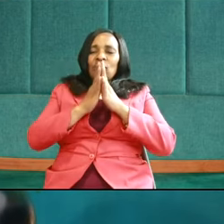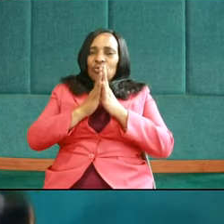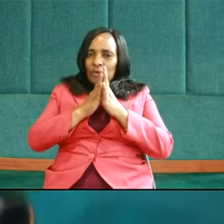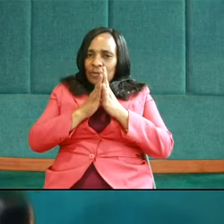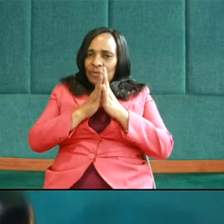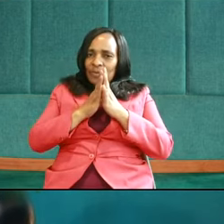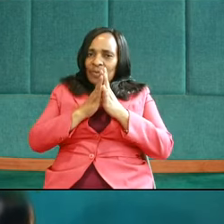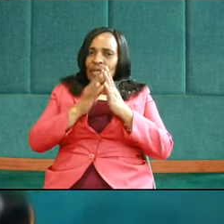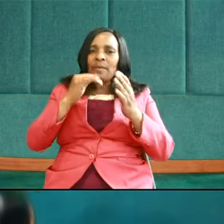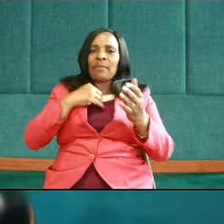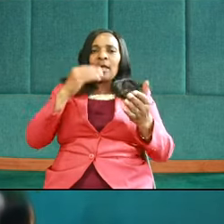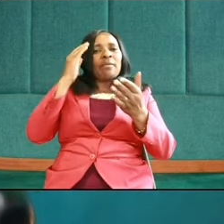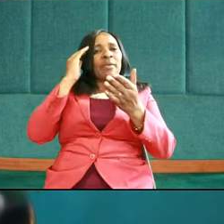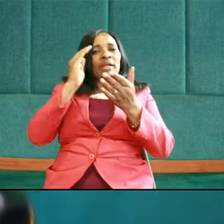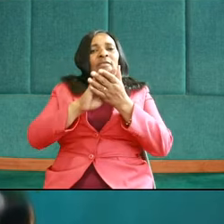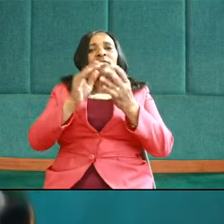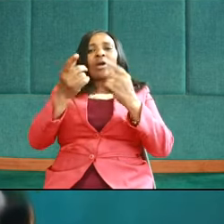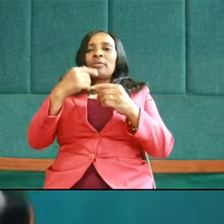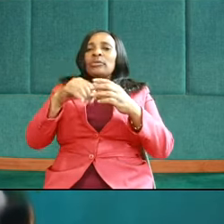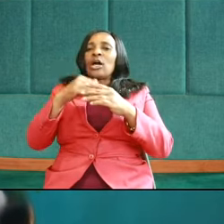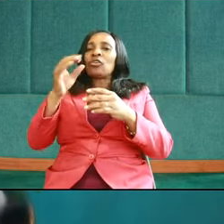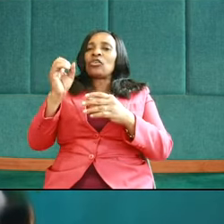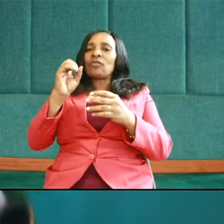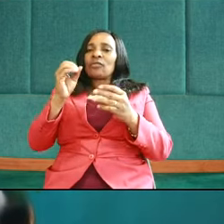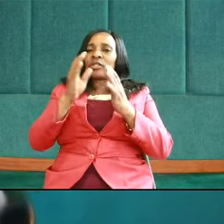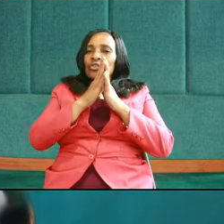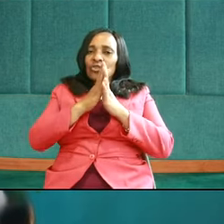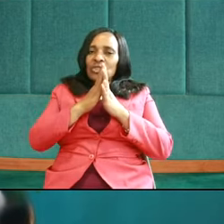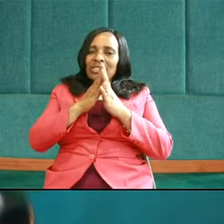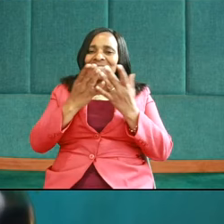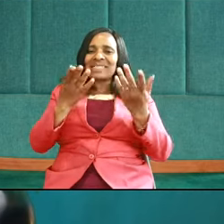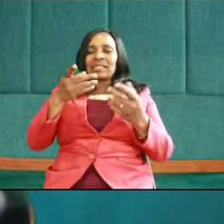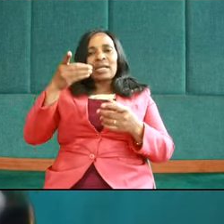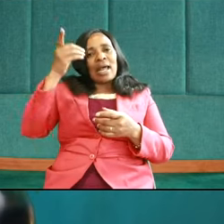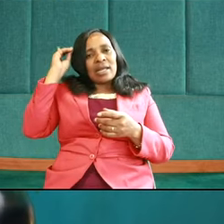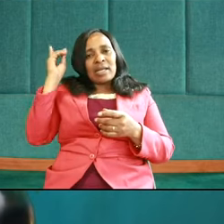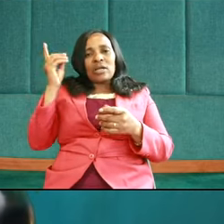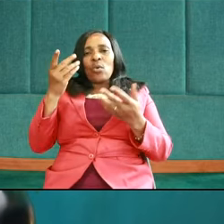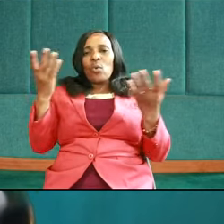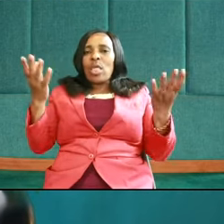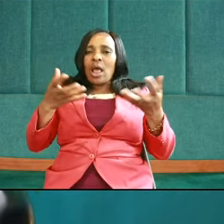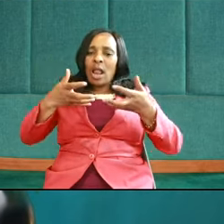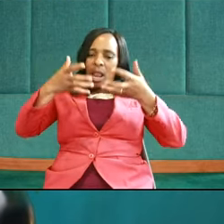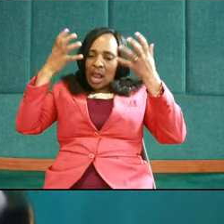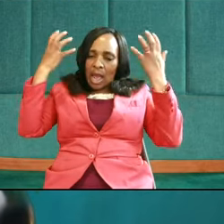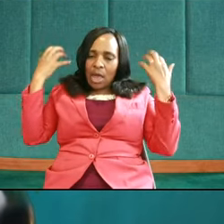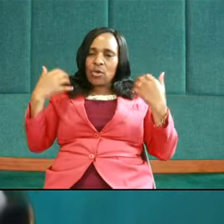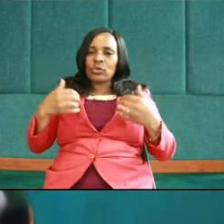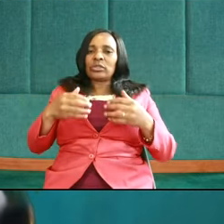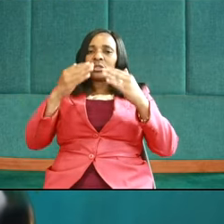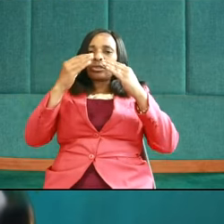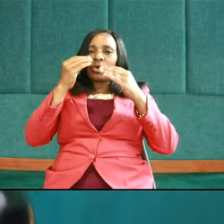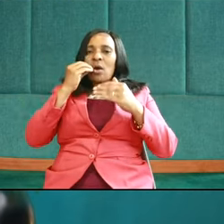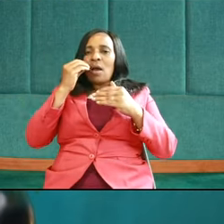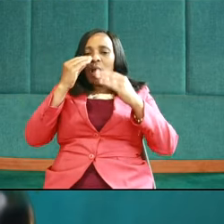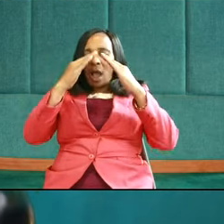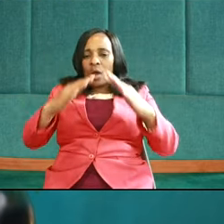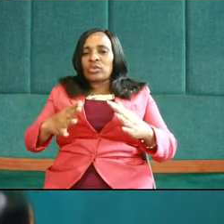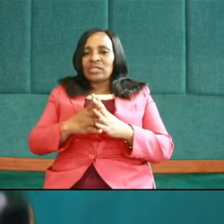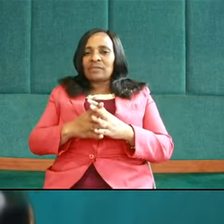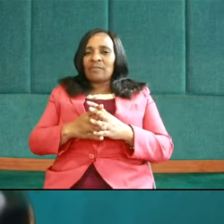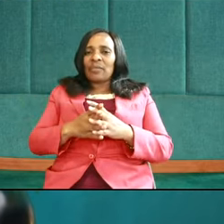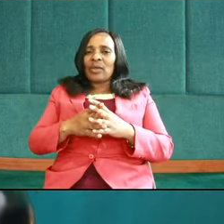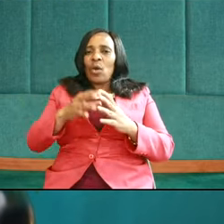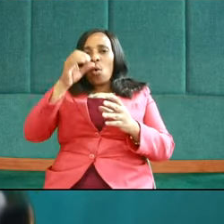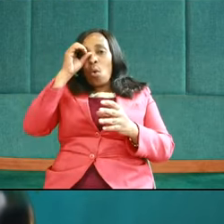I believe it also comes out in the story of the Daniel in the lion's den, when God shuts the mouths of lions, even when the king thinks